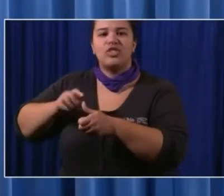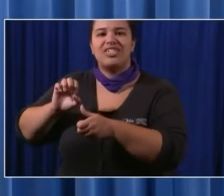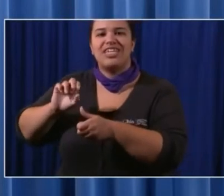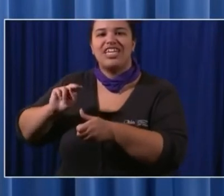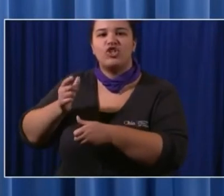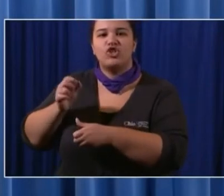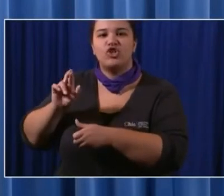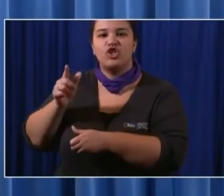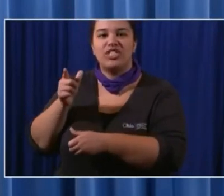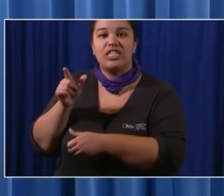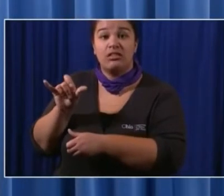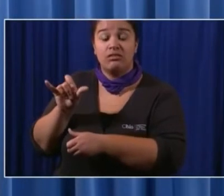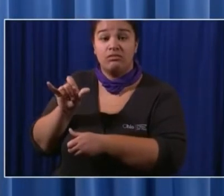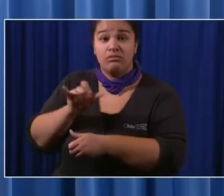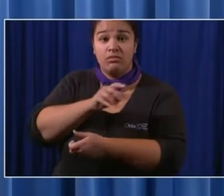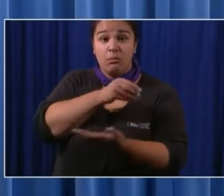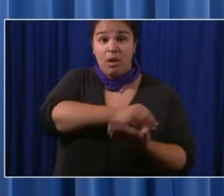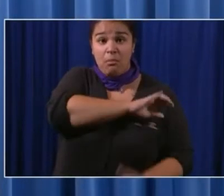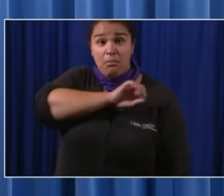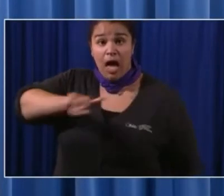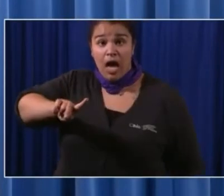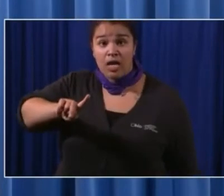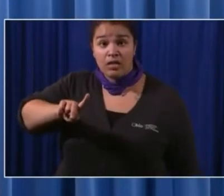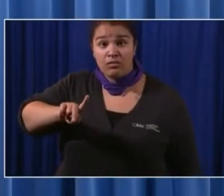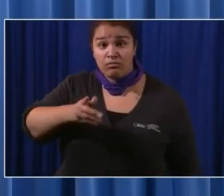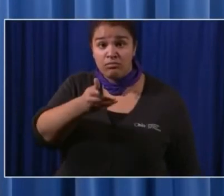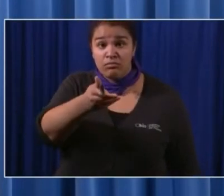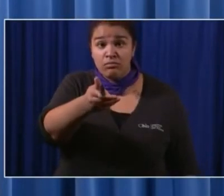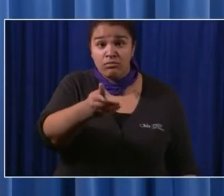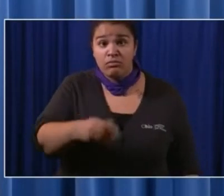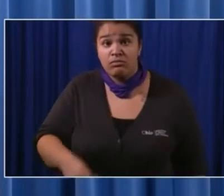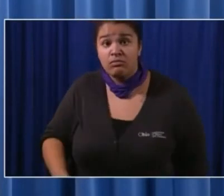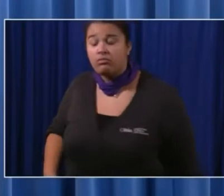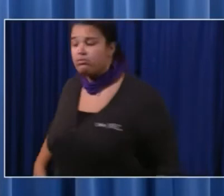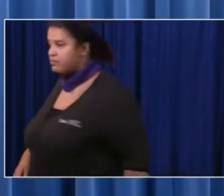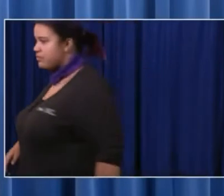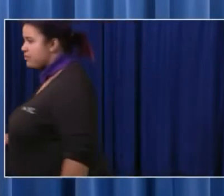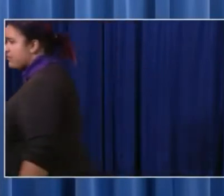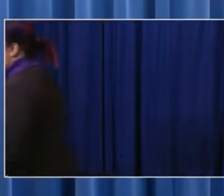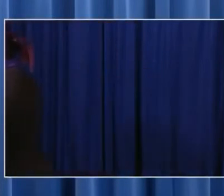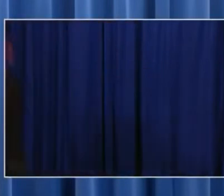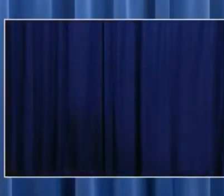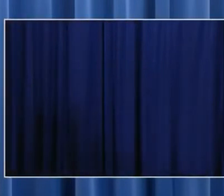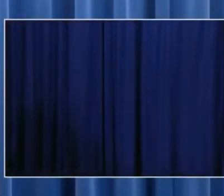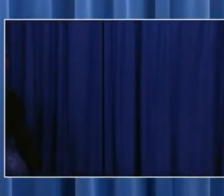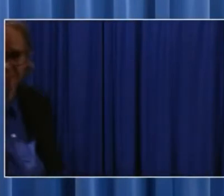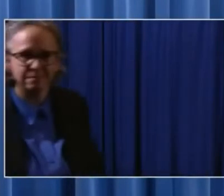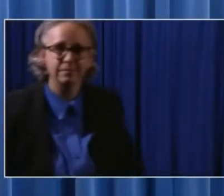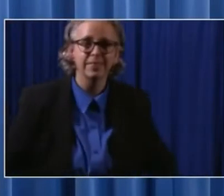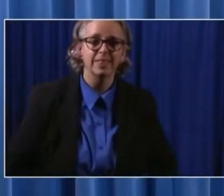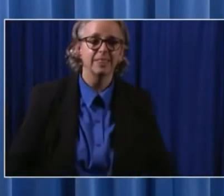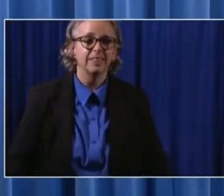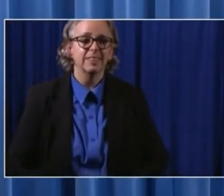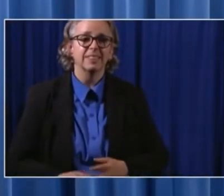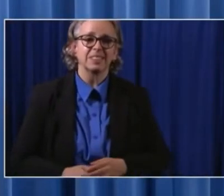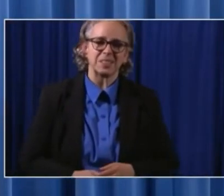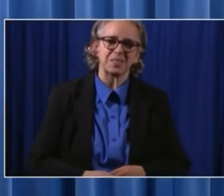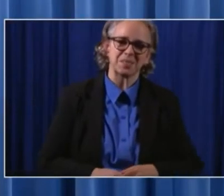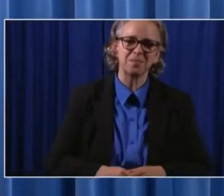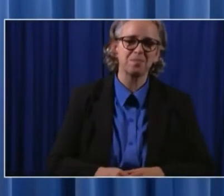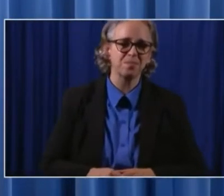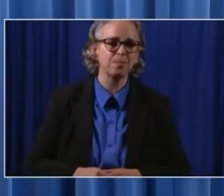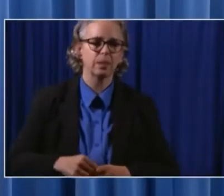We are going to give money back to anybody that has been charged, not to those who have been charged. I said that wrong.